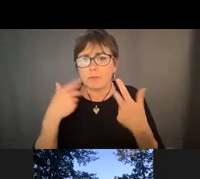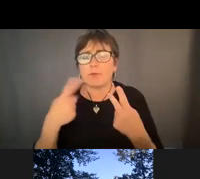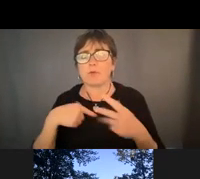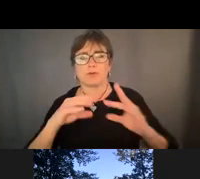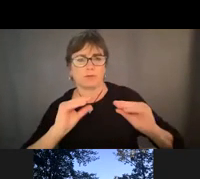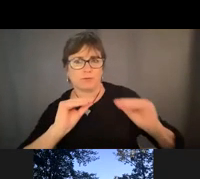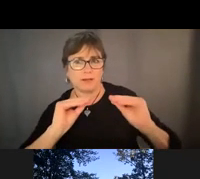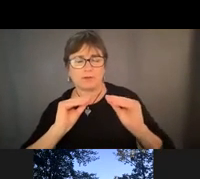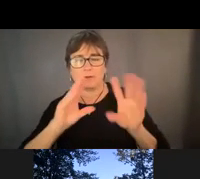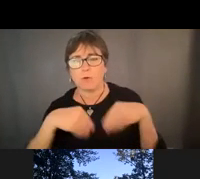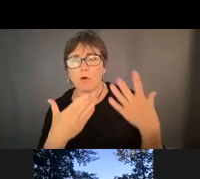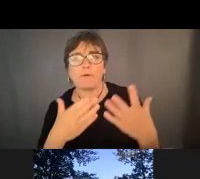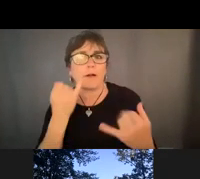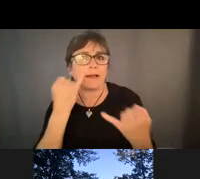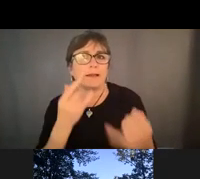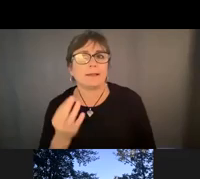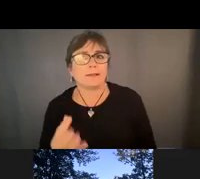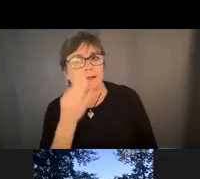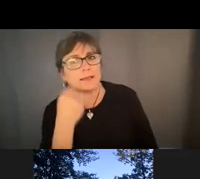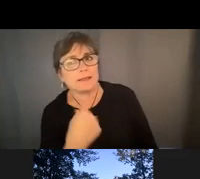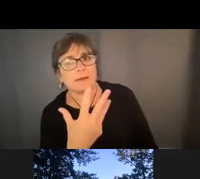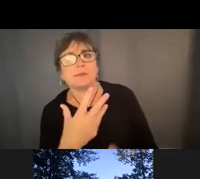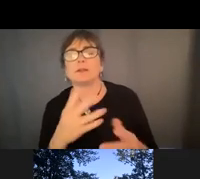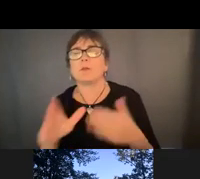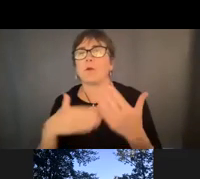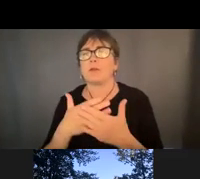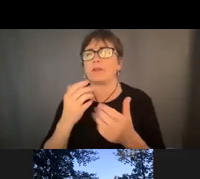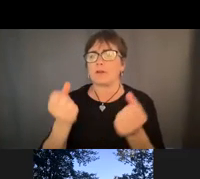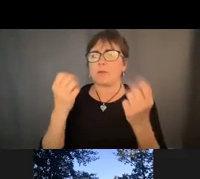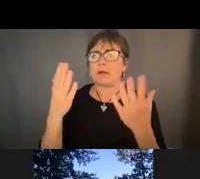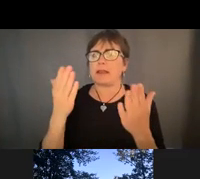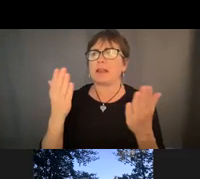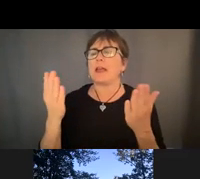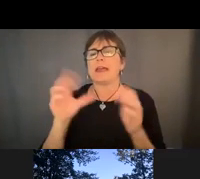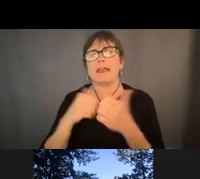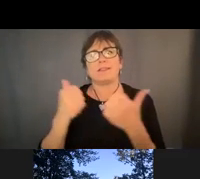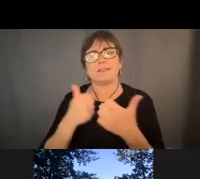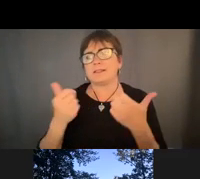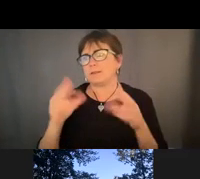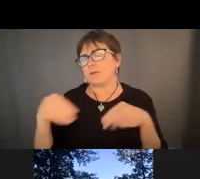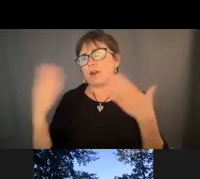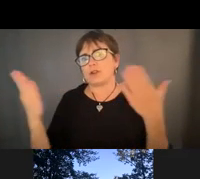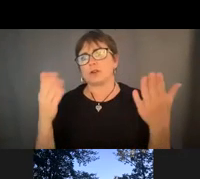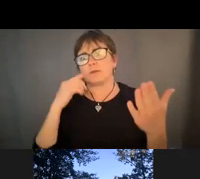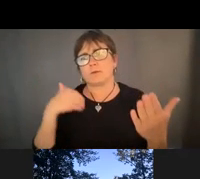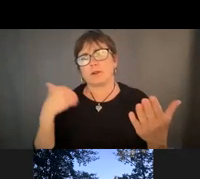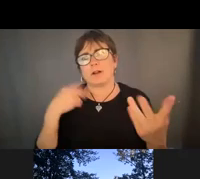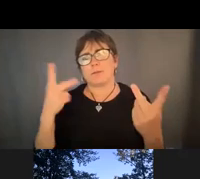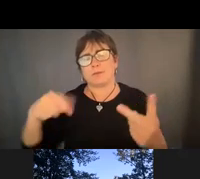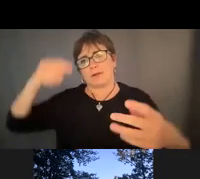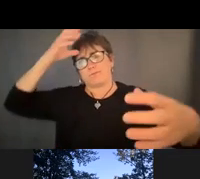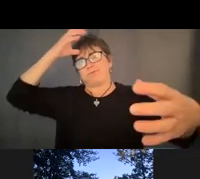However, I think that there are many youth serving organizations out there, and they are experts in this field. And I think,